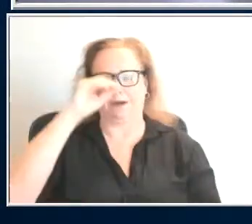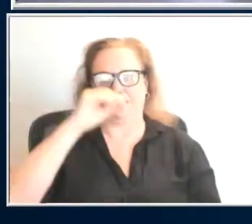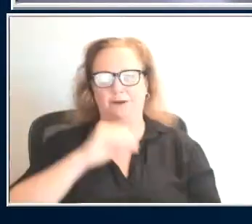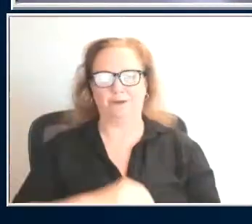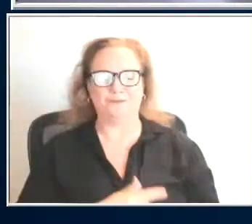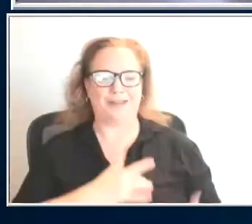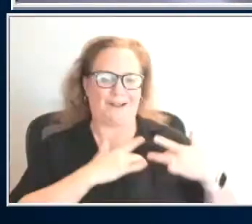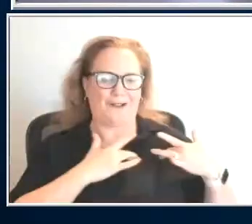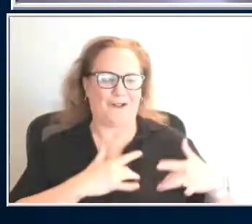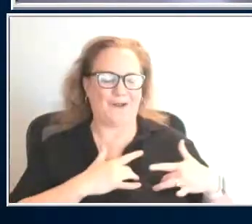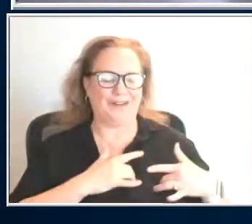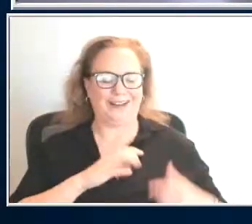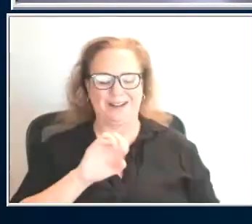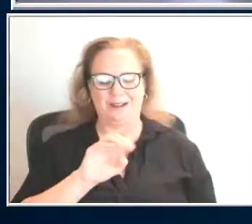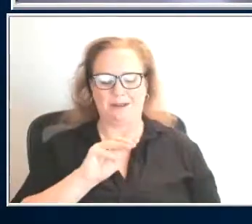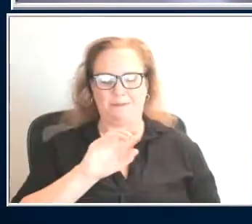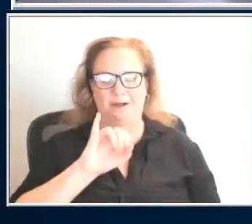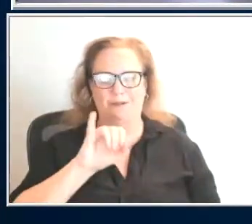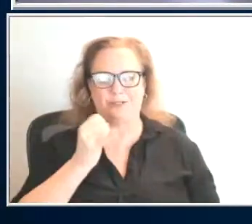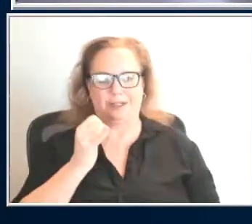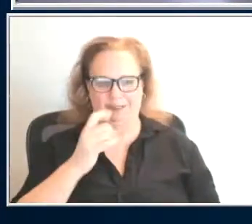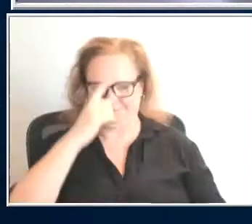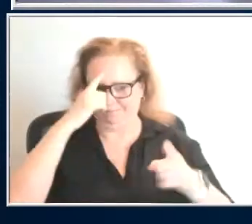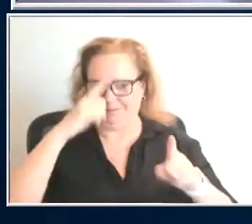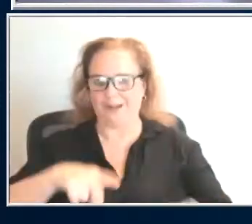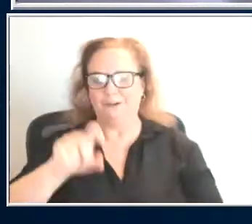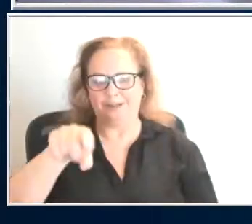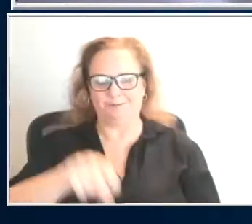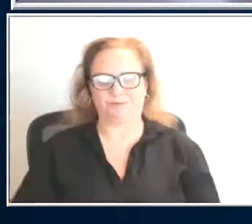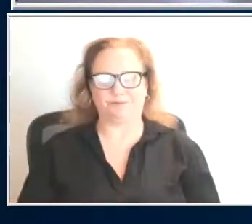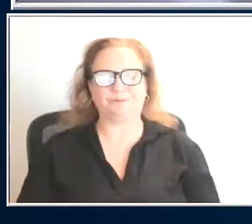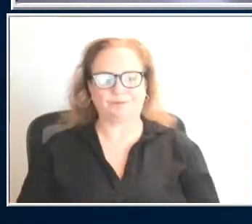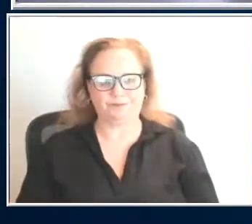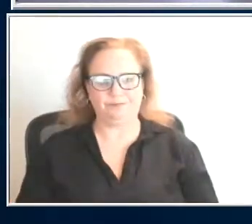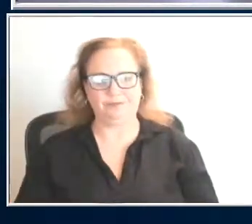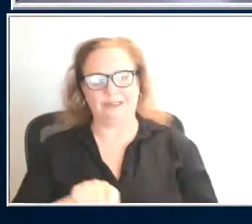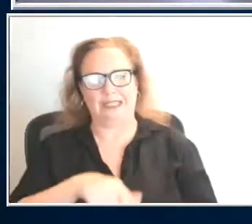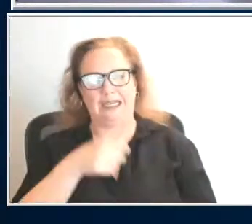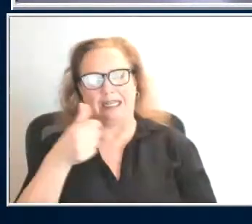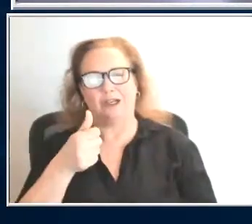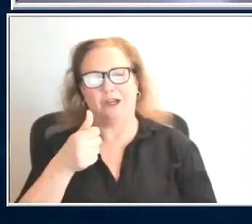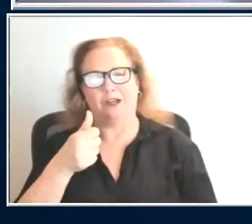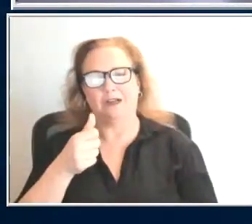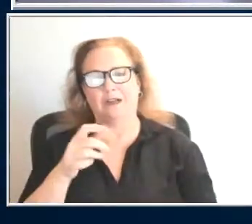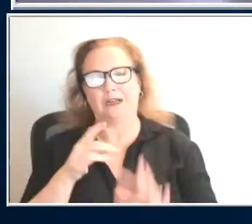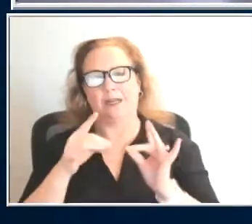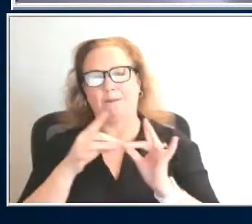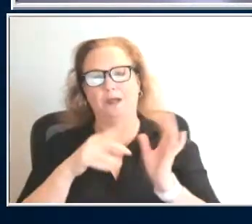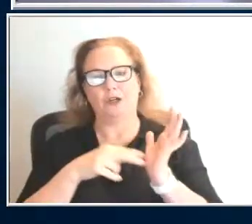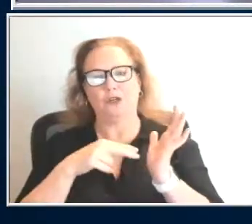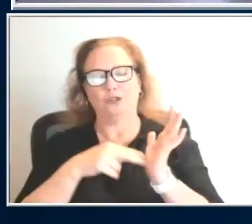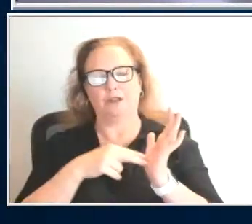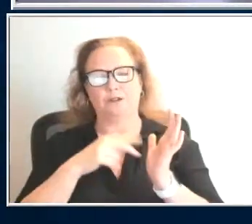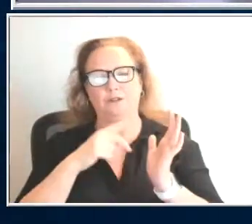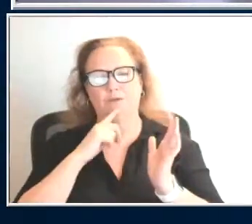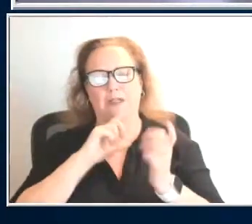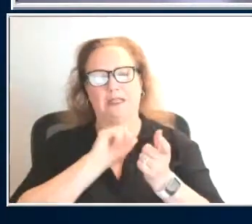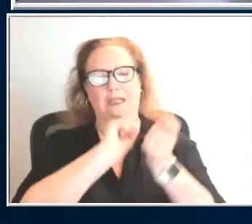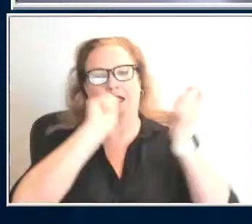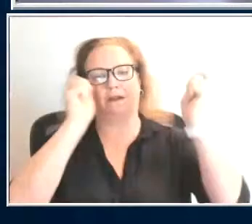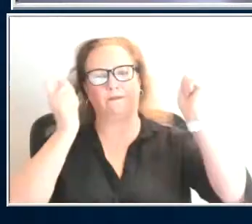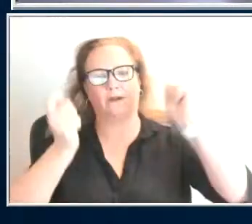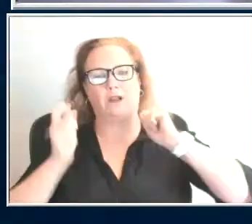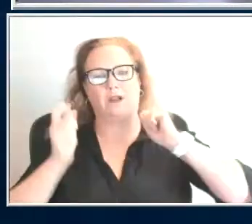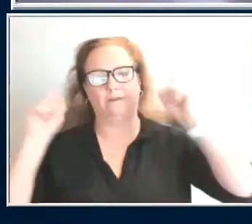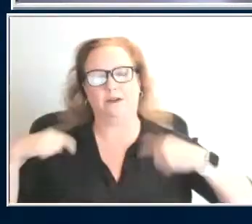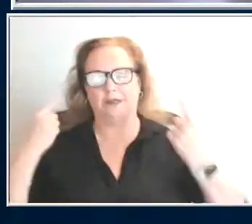emoji. Yeah, I'd agree with that. And then we have another comment. Nursing has really evolved over the past 60